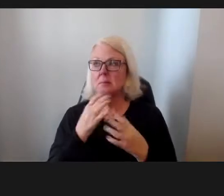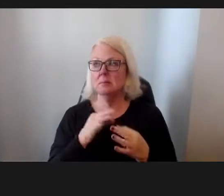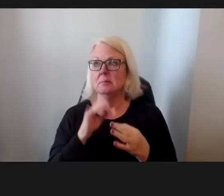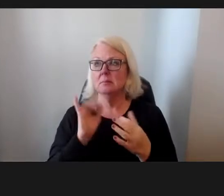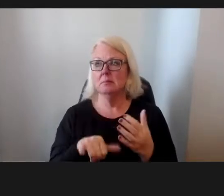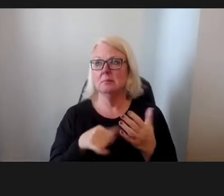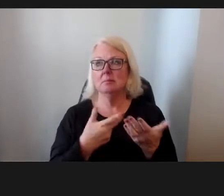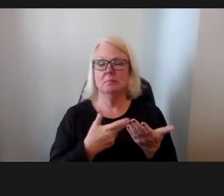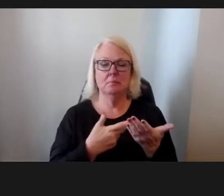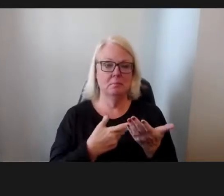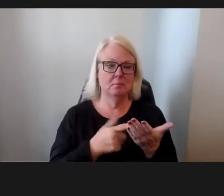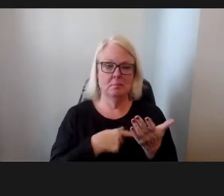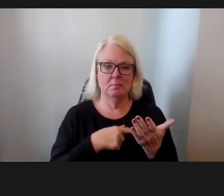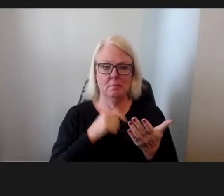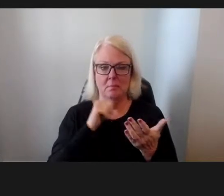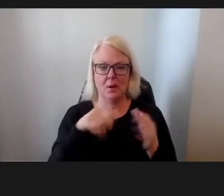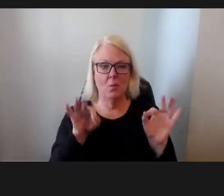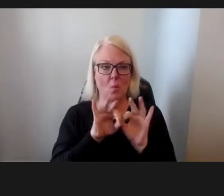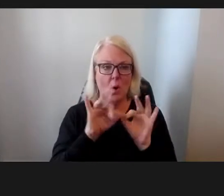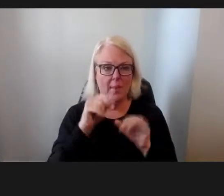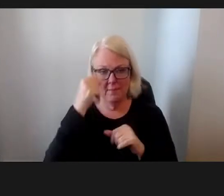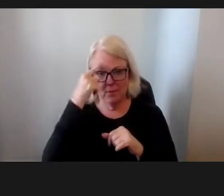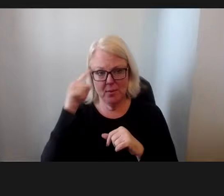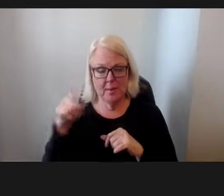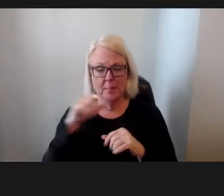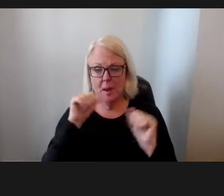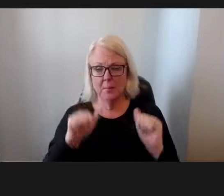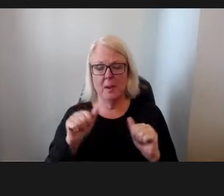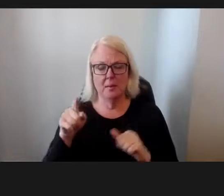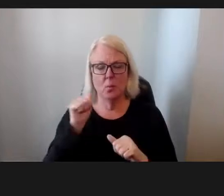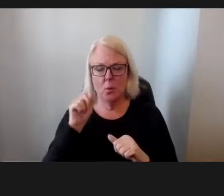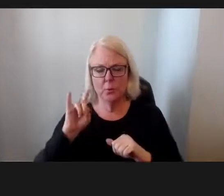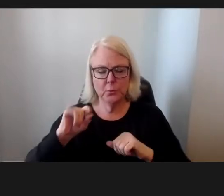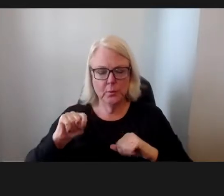disclosure is not worth it for them, not possible, they're not going to do it.